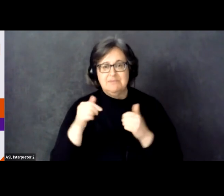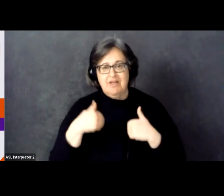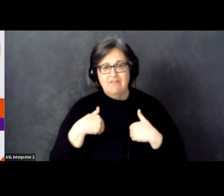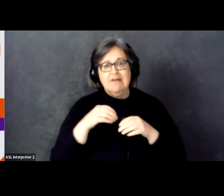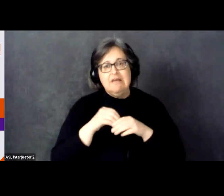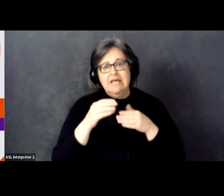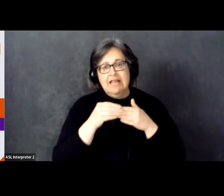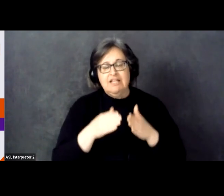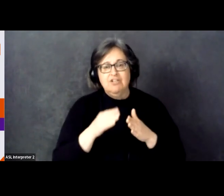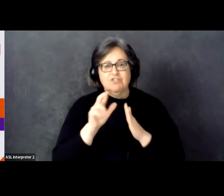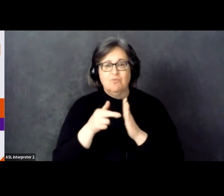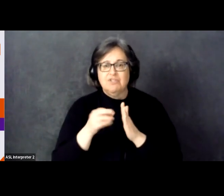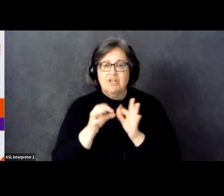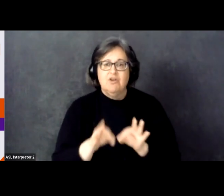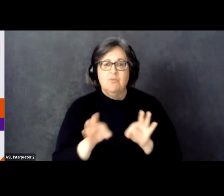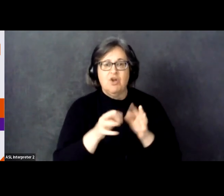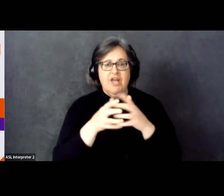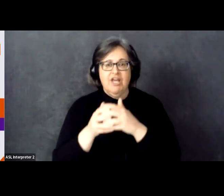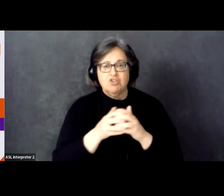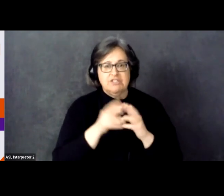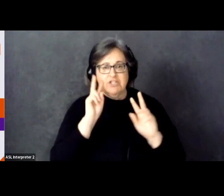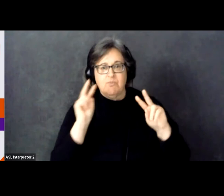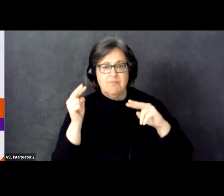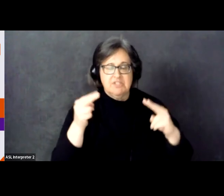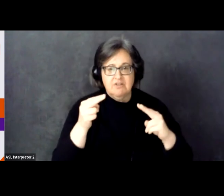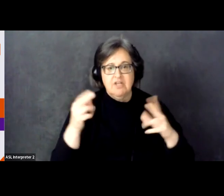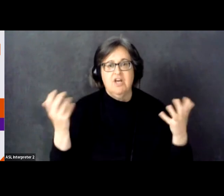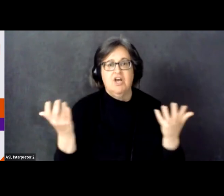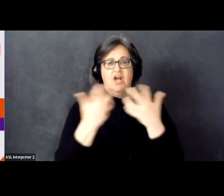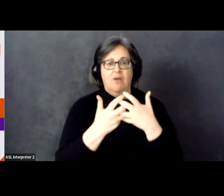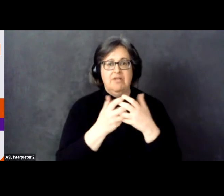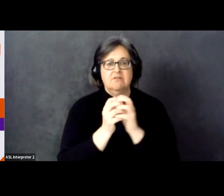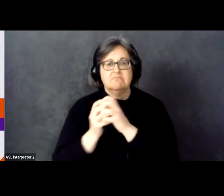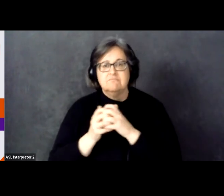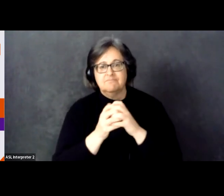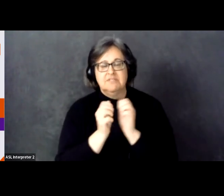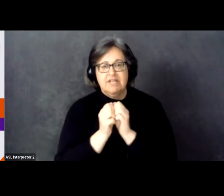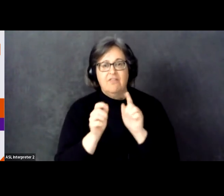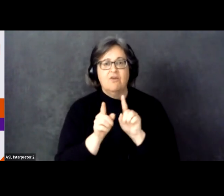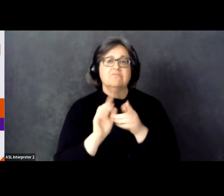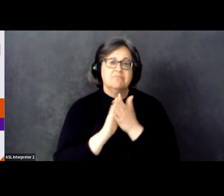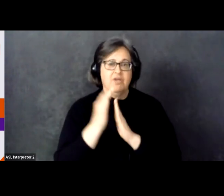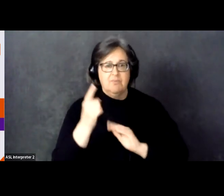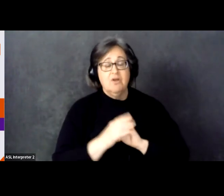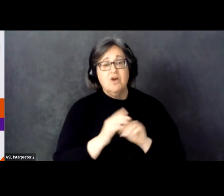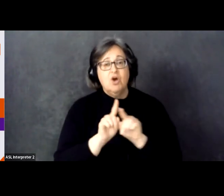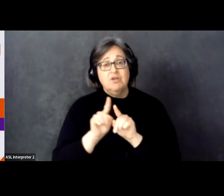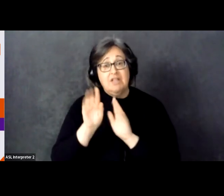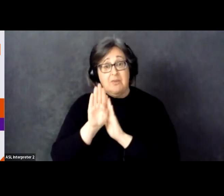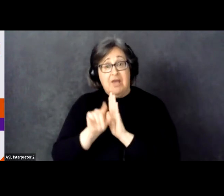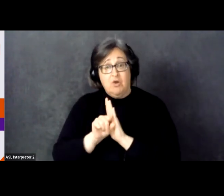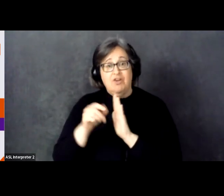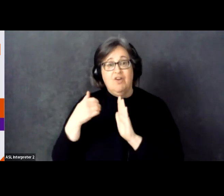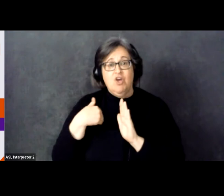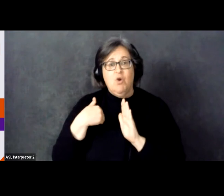leadership roles and the importance of intersectional perspectives coming together as one. Also included in the virtual background is a